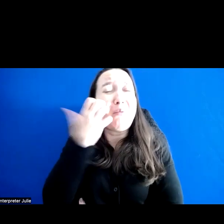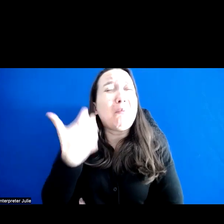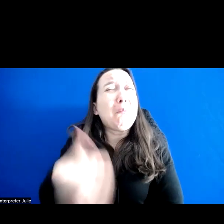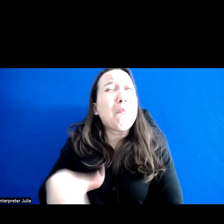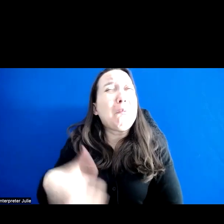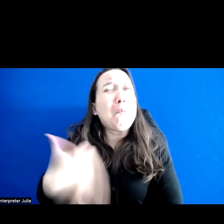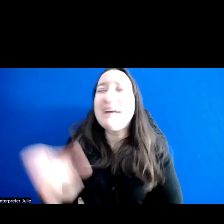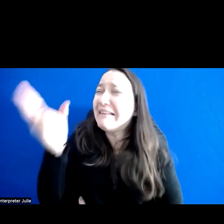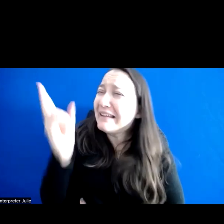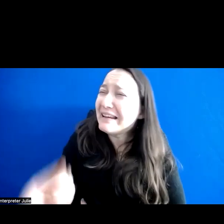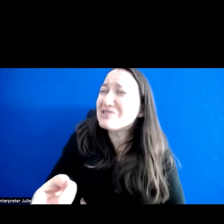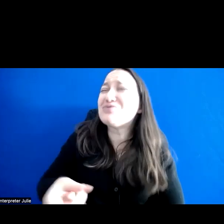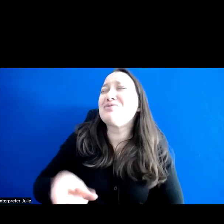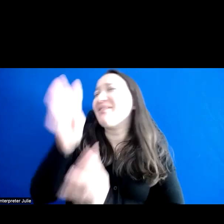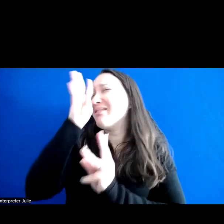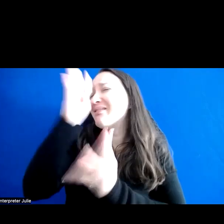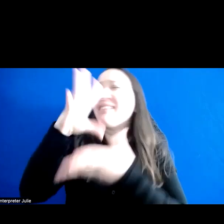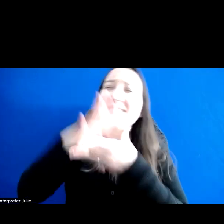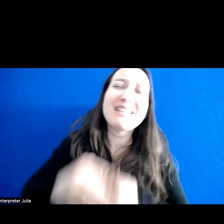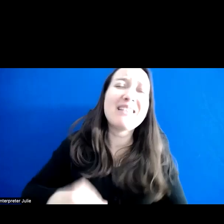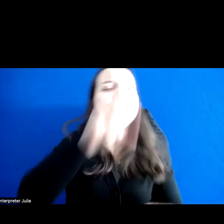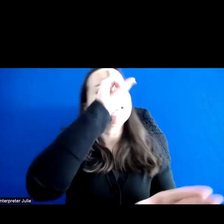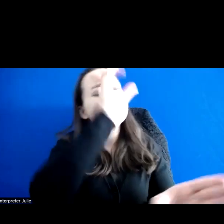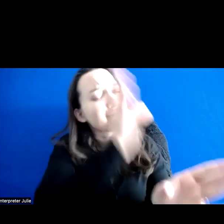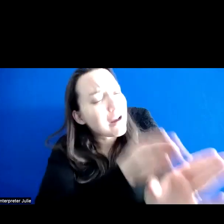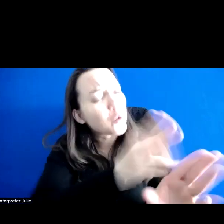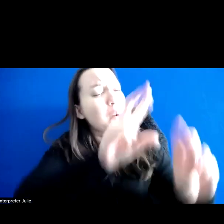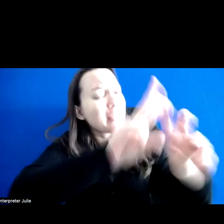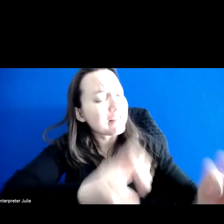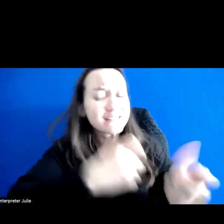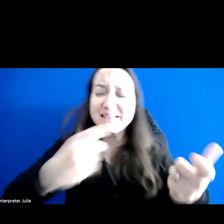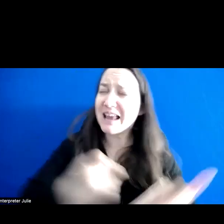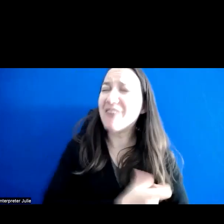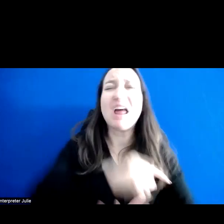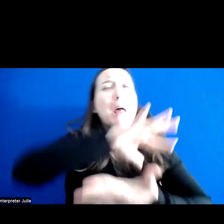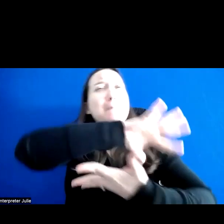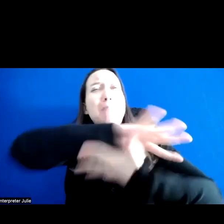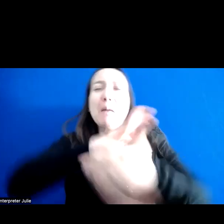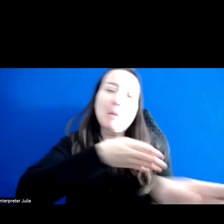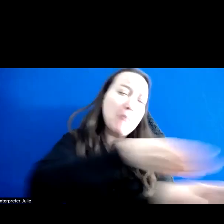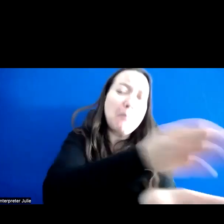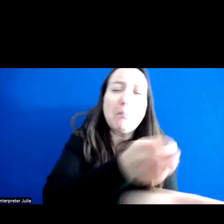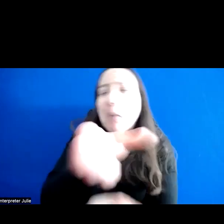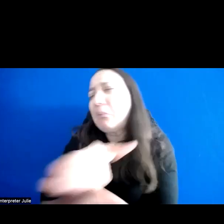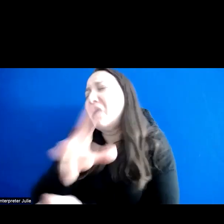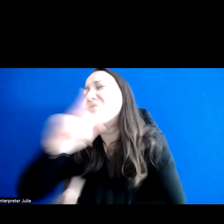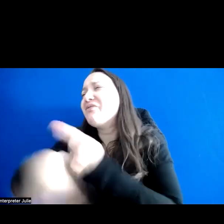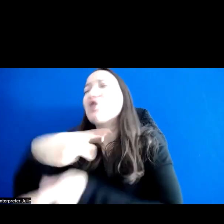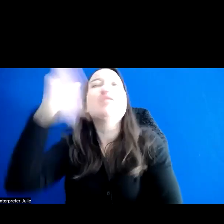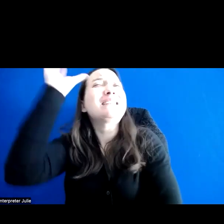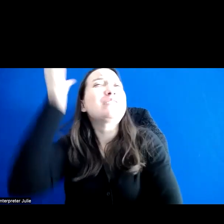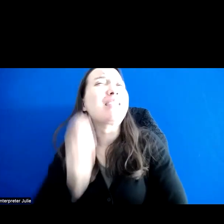extraordinary history of fairy tales, psychoanalysis, everything, every possible version of Cinderella you could ever